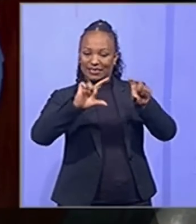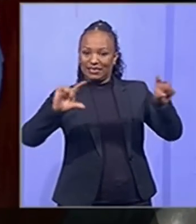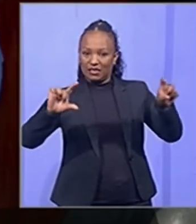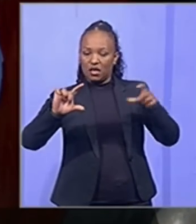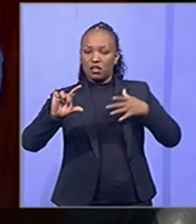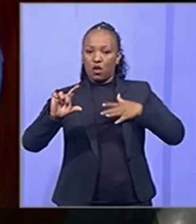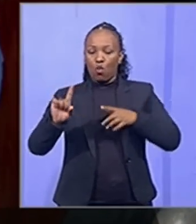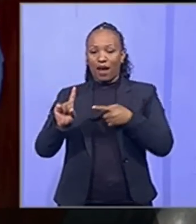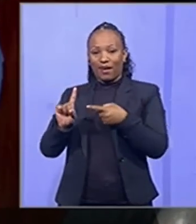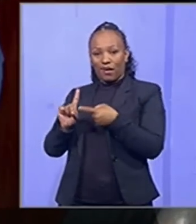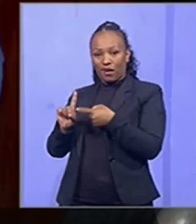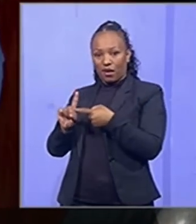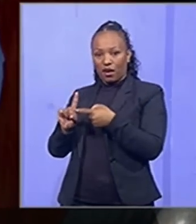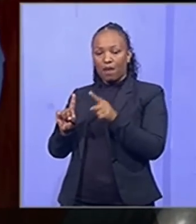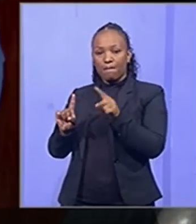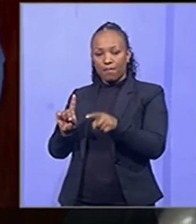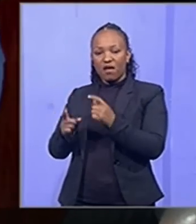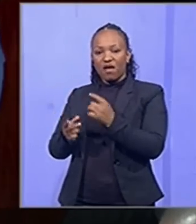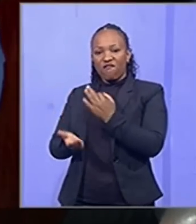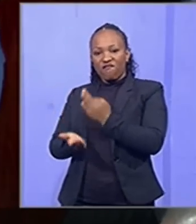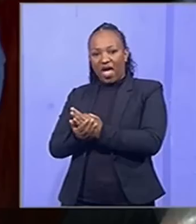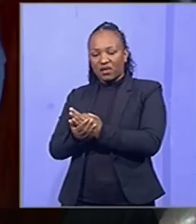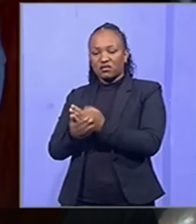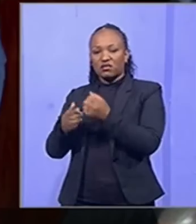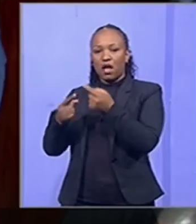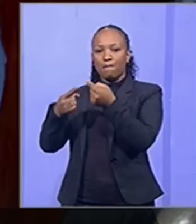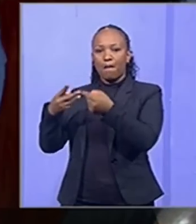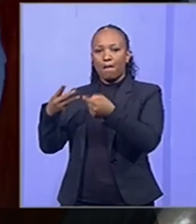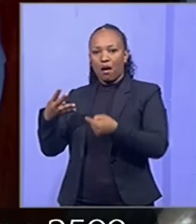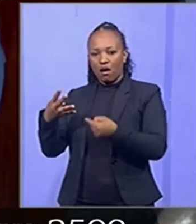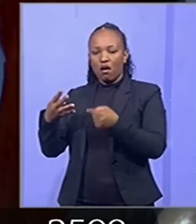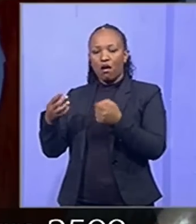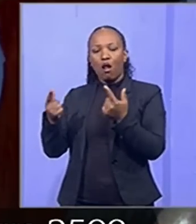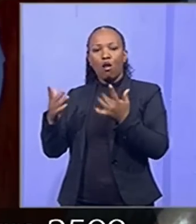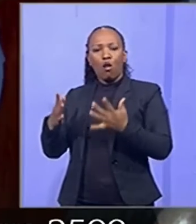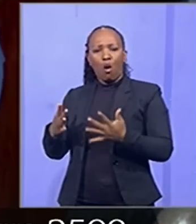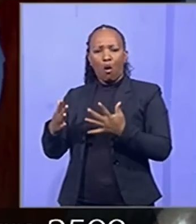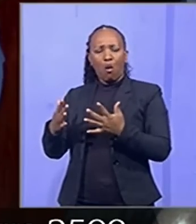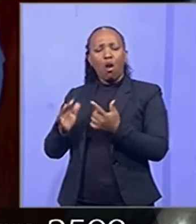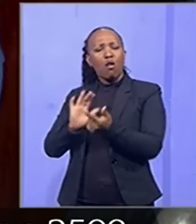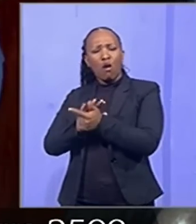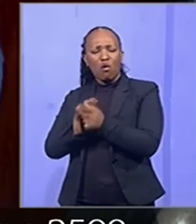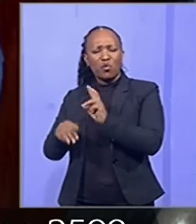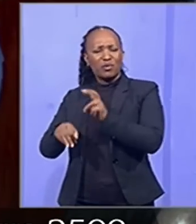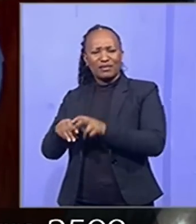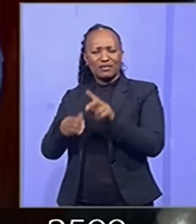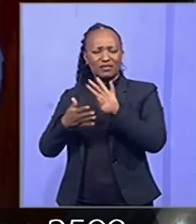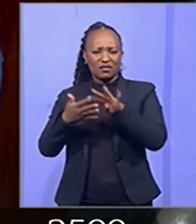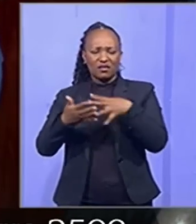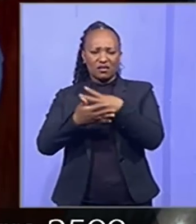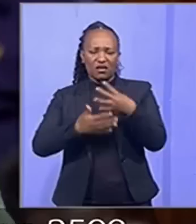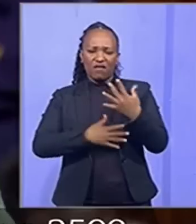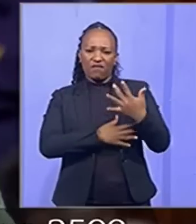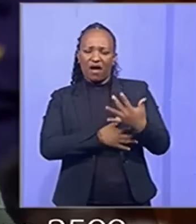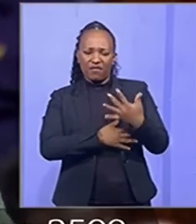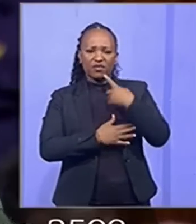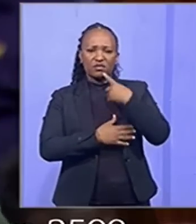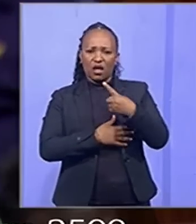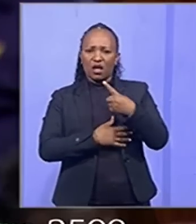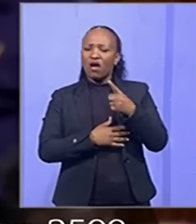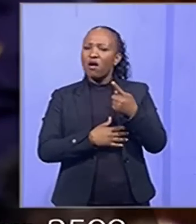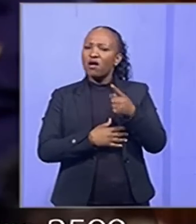Ms. Tjholota to produce facts on exceptional circumstances, but that is not what the law requires. If it's Schedule 5, the law says it's interest